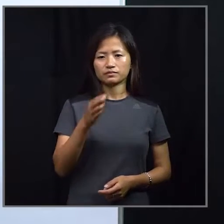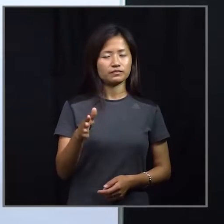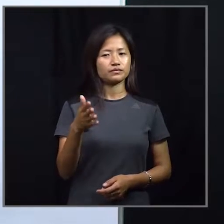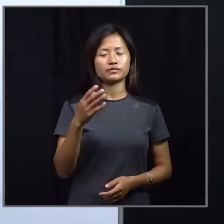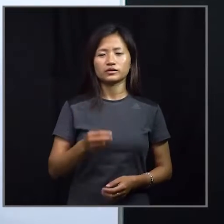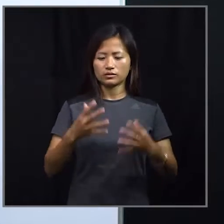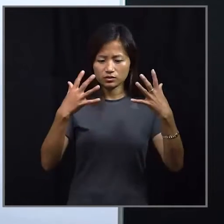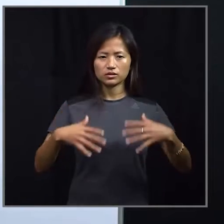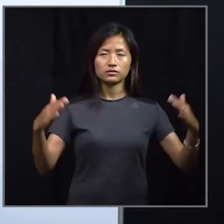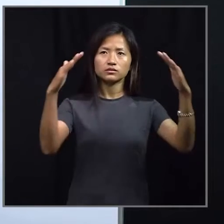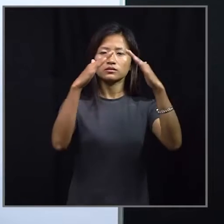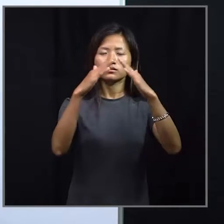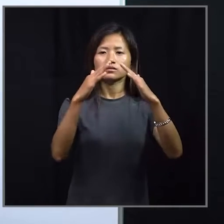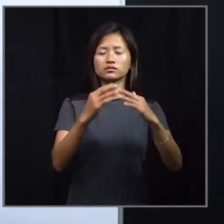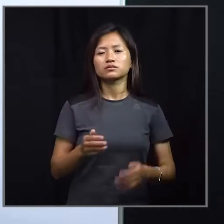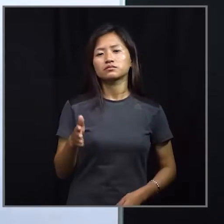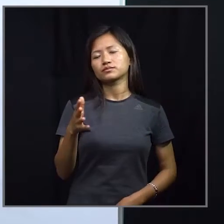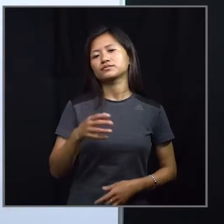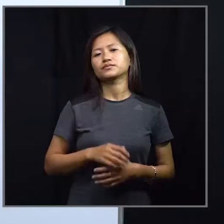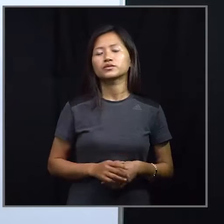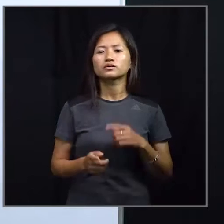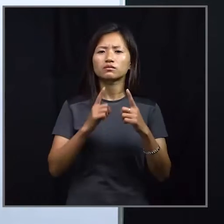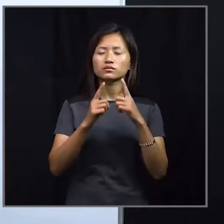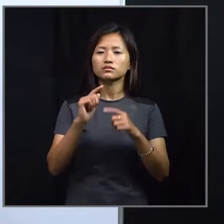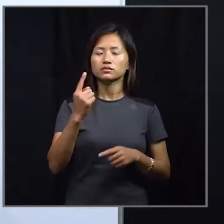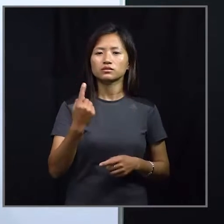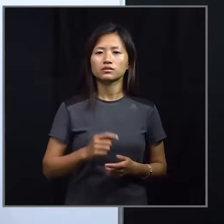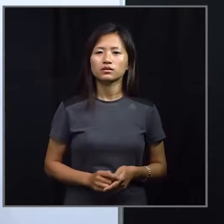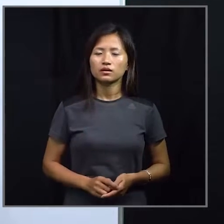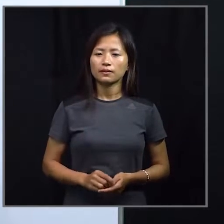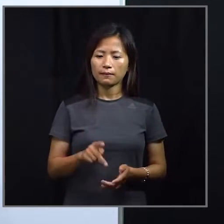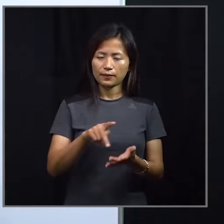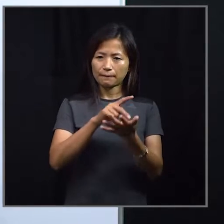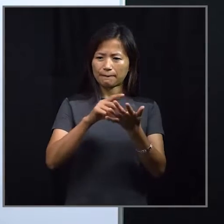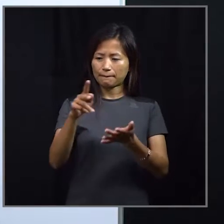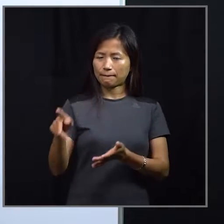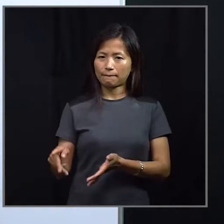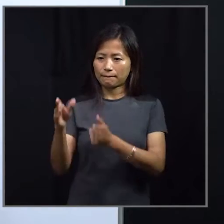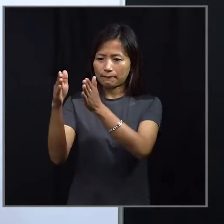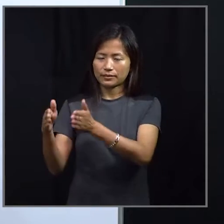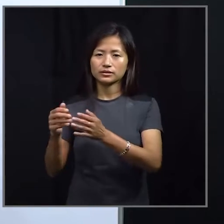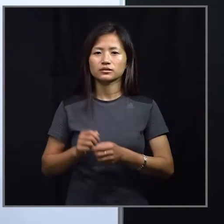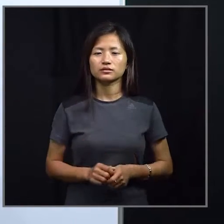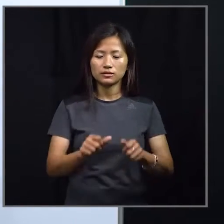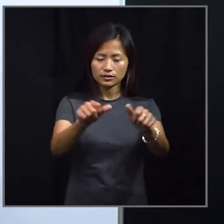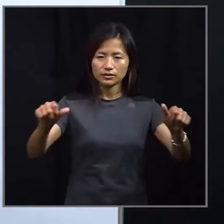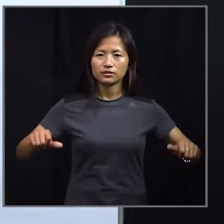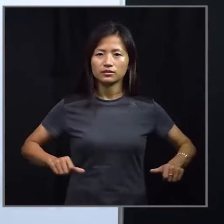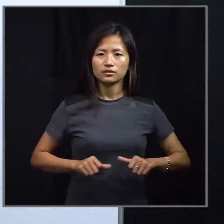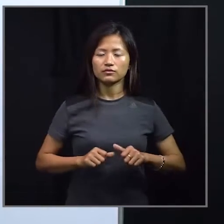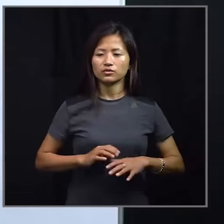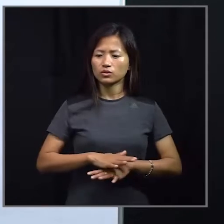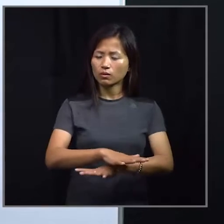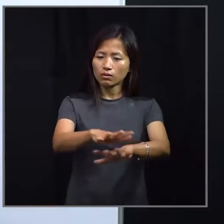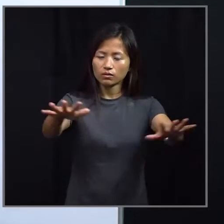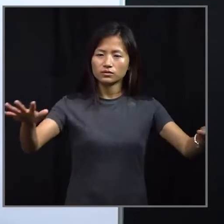shelter. So when we study poverty, we do not only talk about a particular area. We say poverty and it's for the